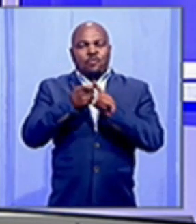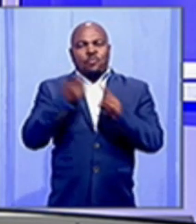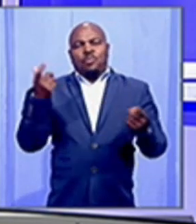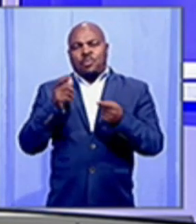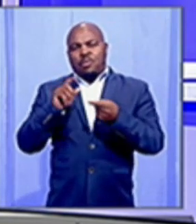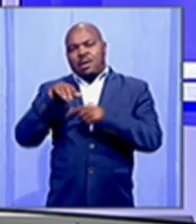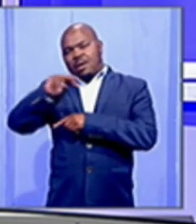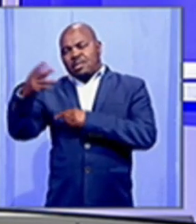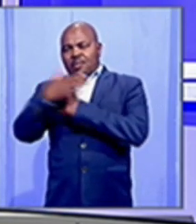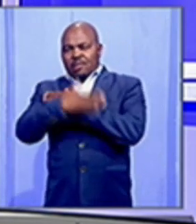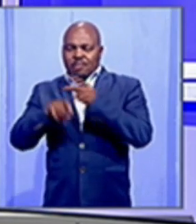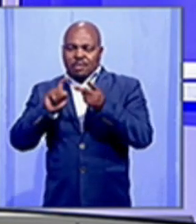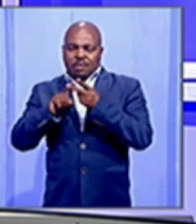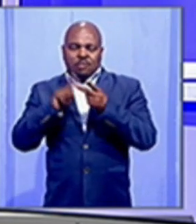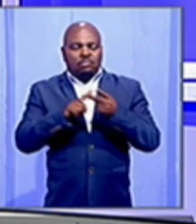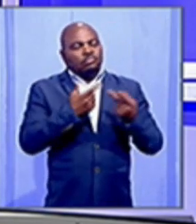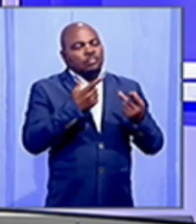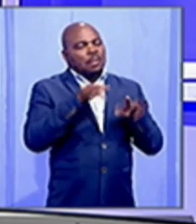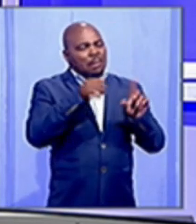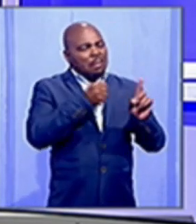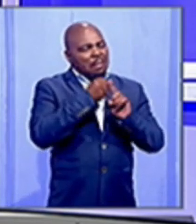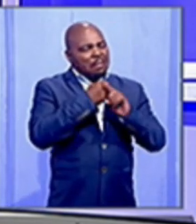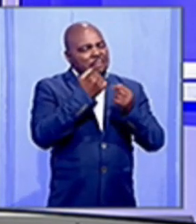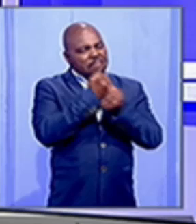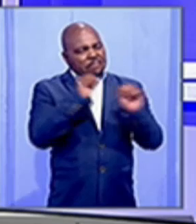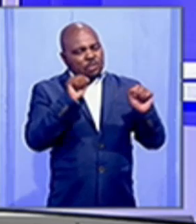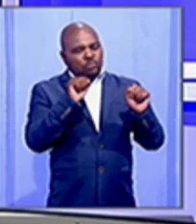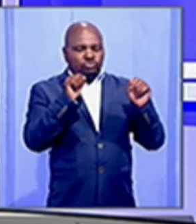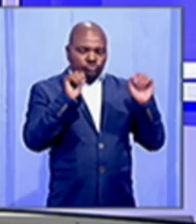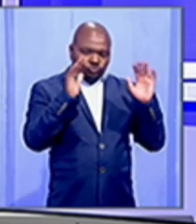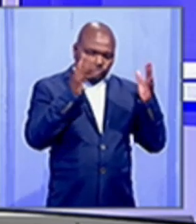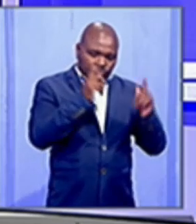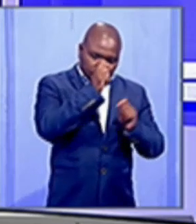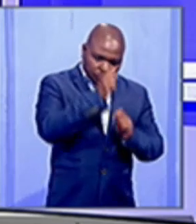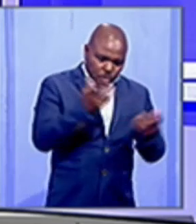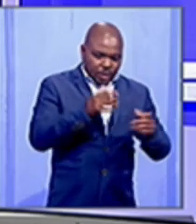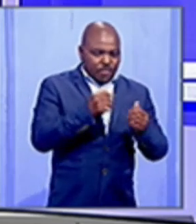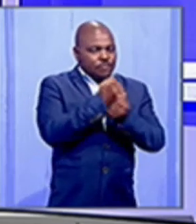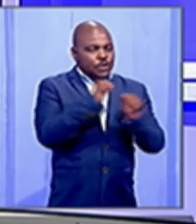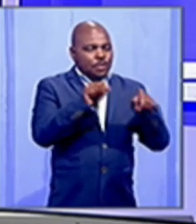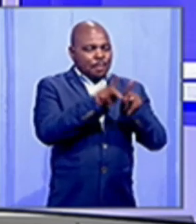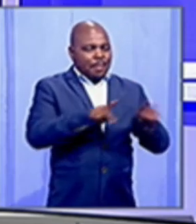kwa ntle le go tlotlomatsa balwela kgololosego kwa Freedom Park gompieno.